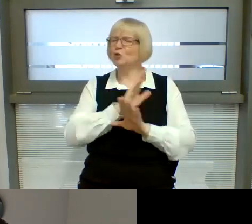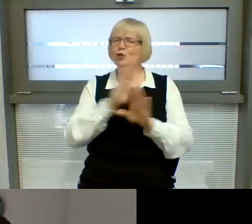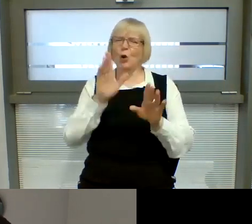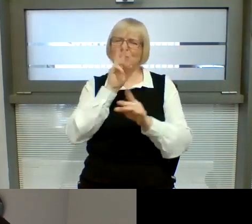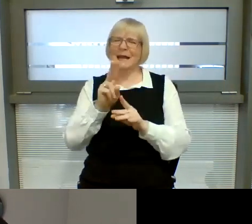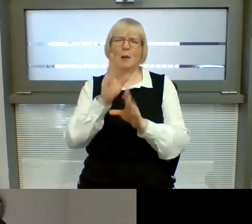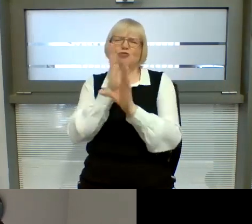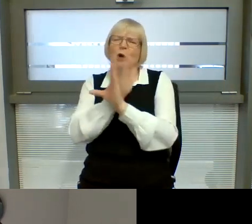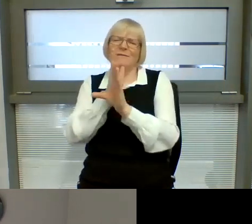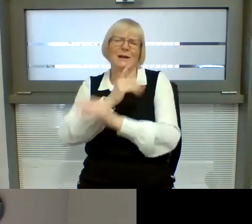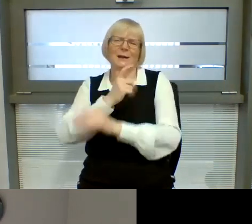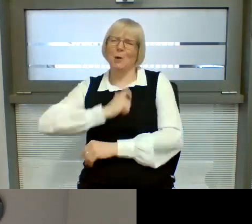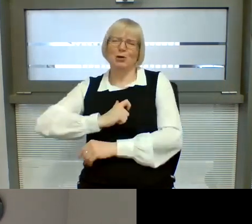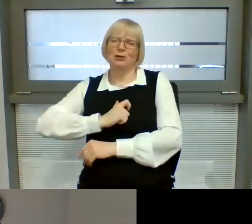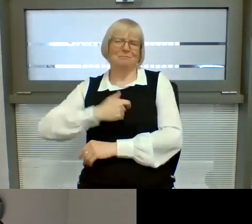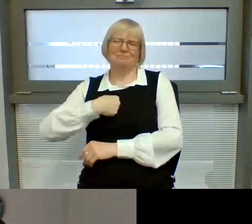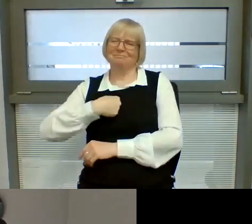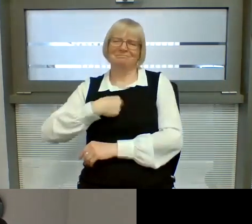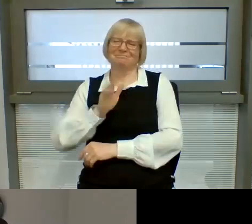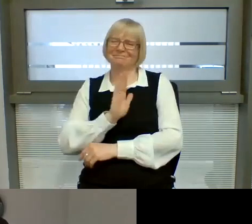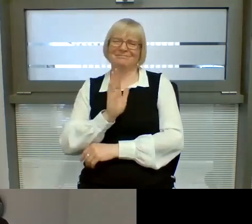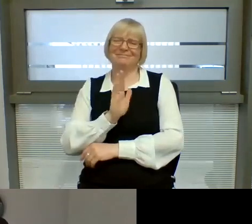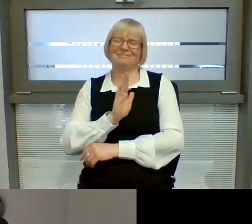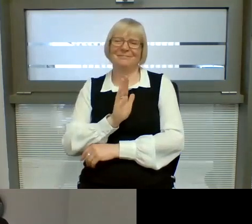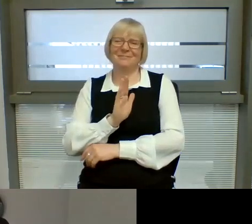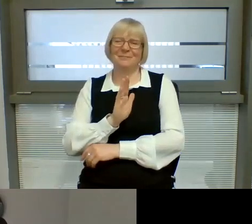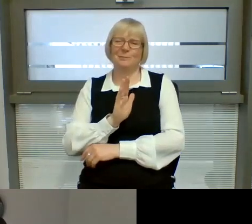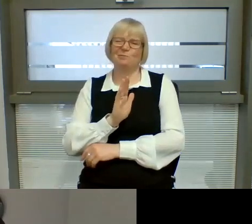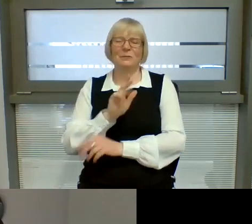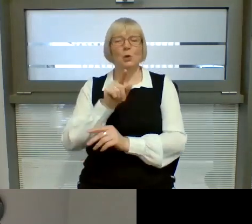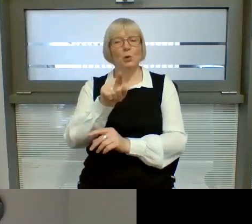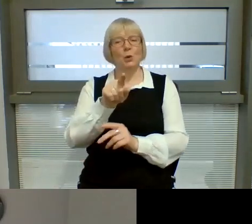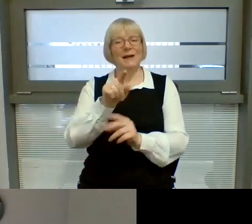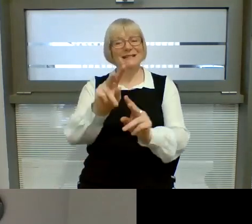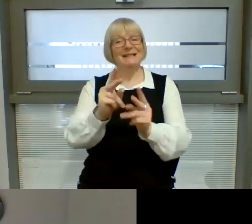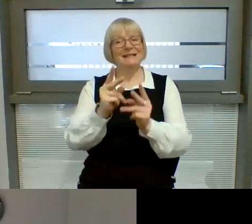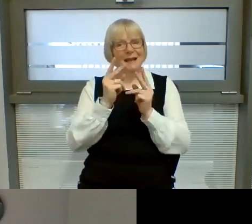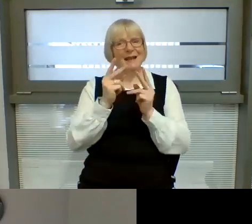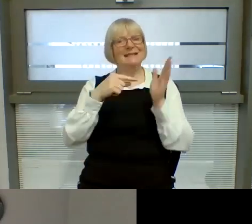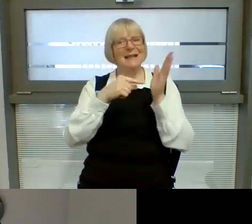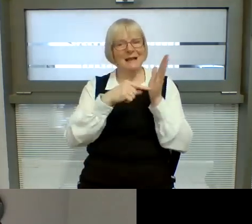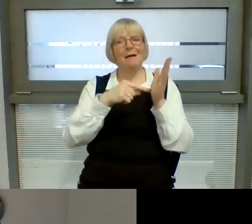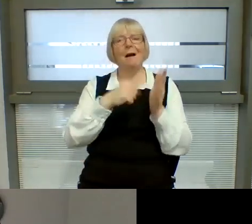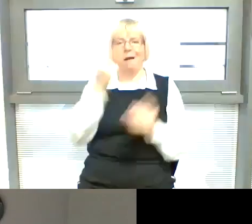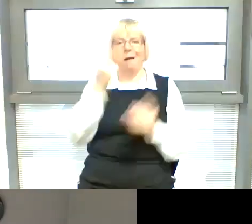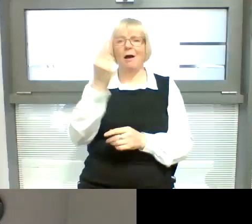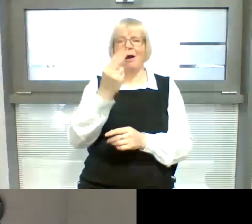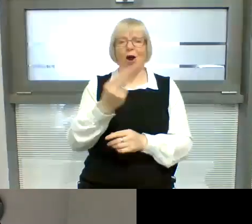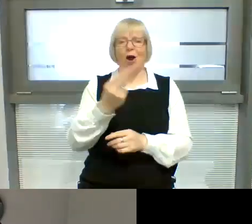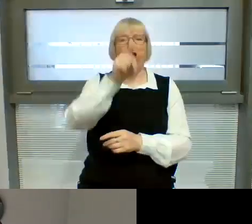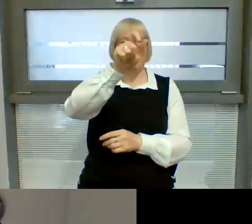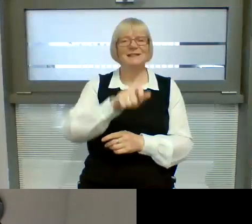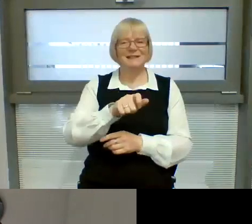person. You do see. You see Tanya the artist. Kind of base my career